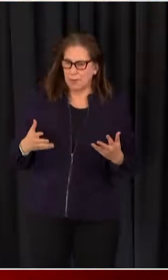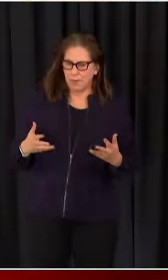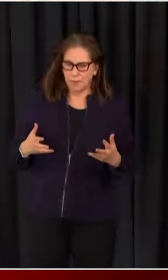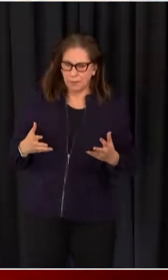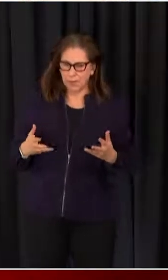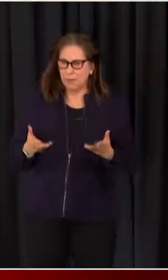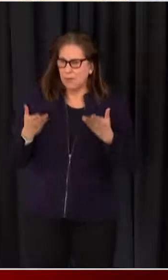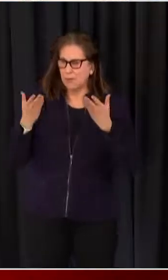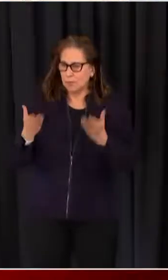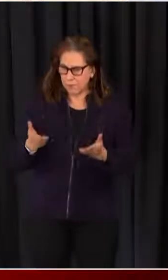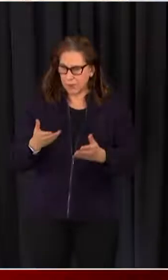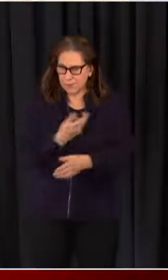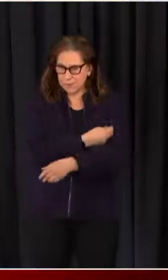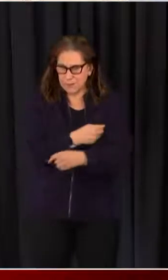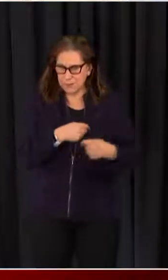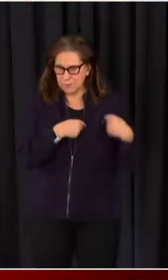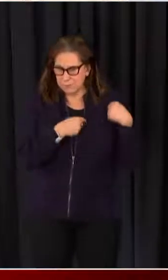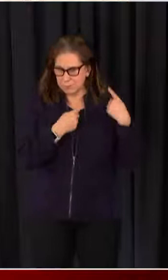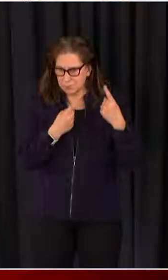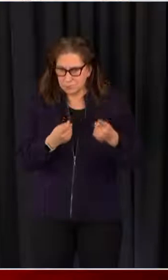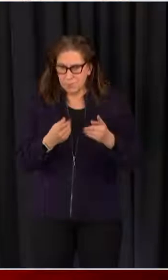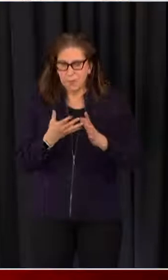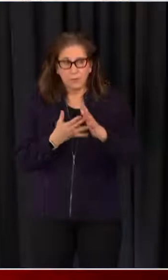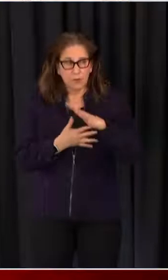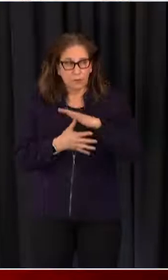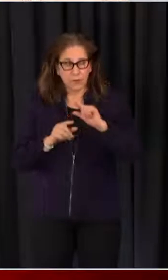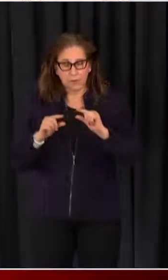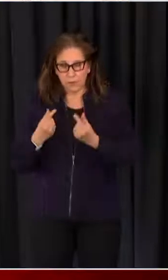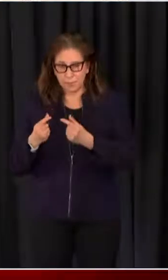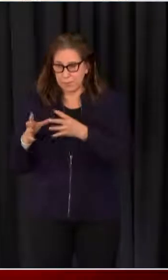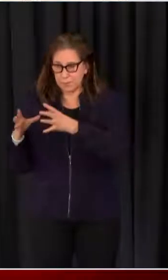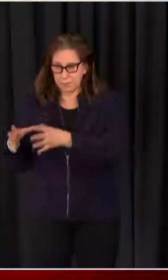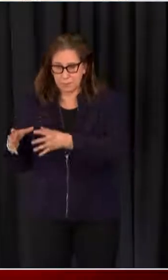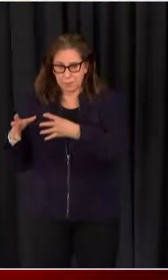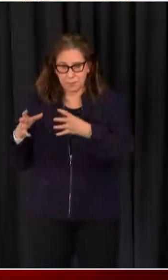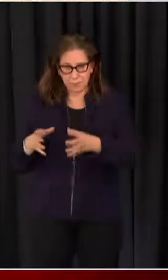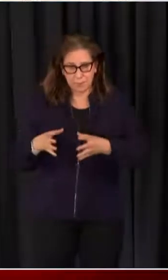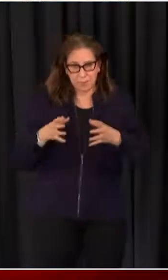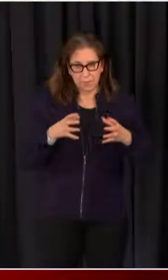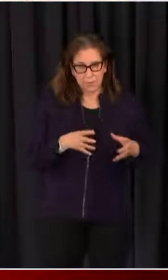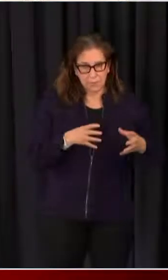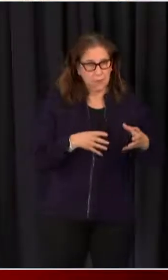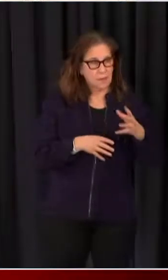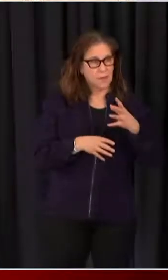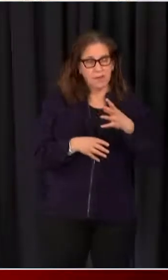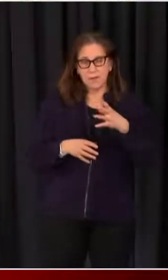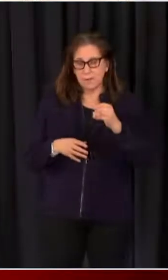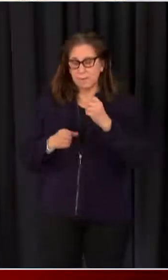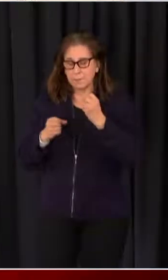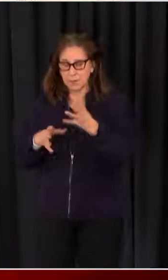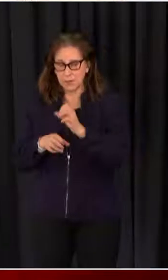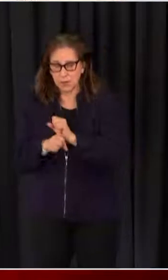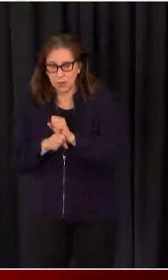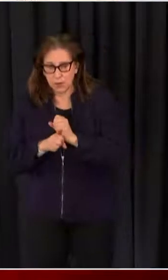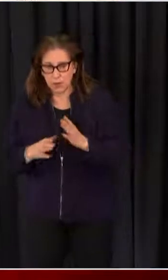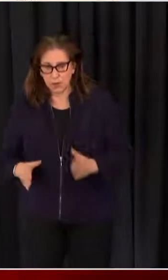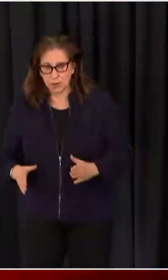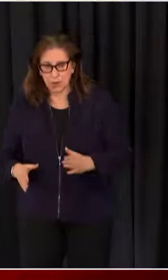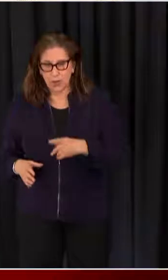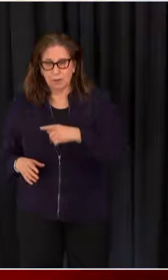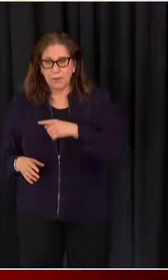offered the vaccine as a priority to DC teachers and child care workers who are working in